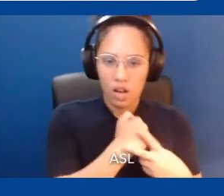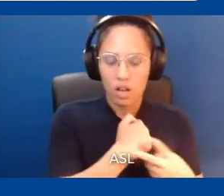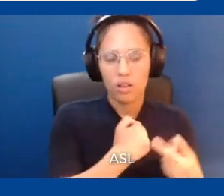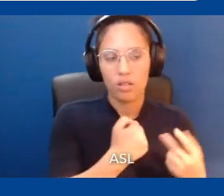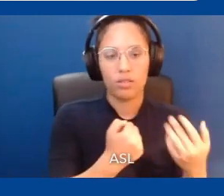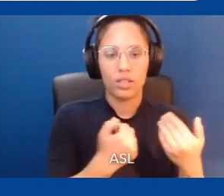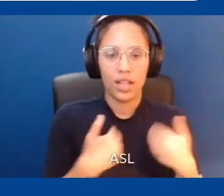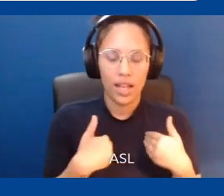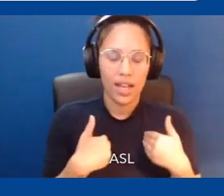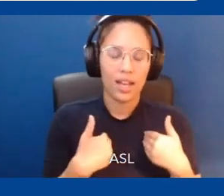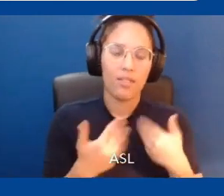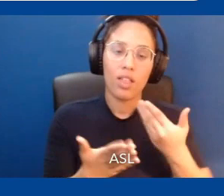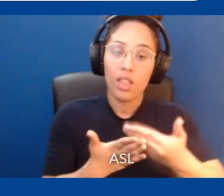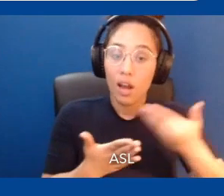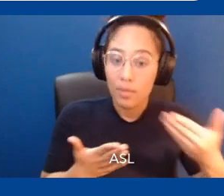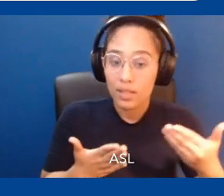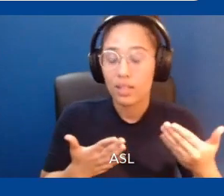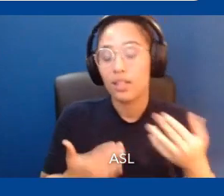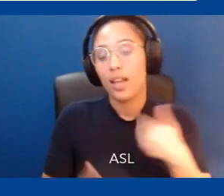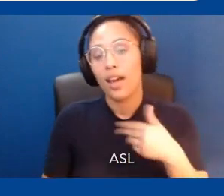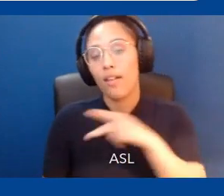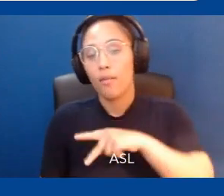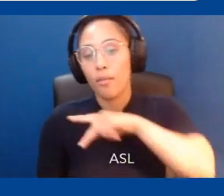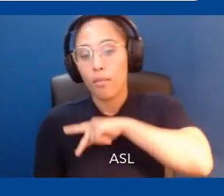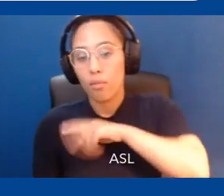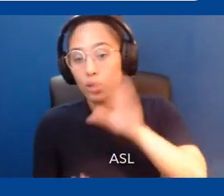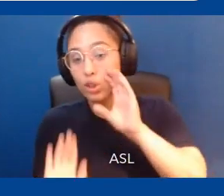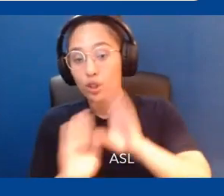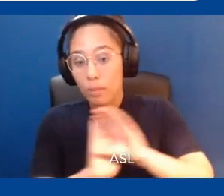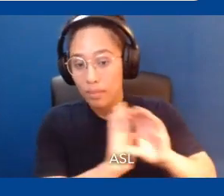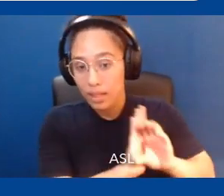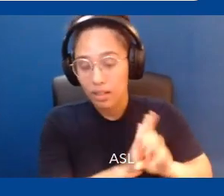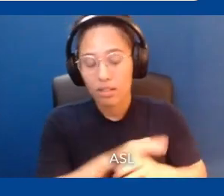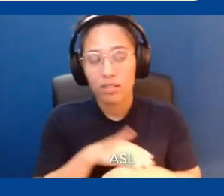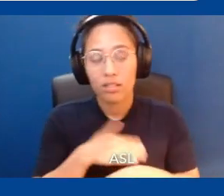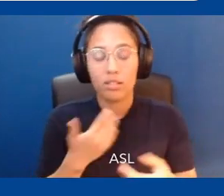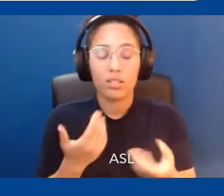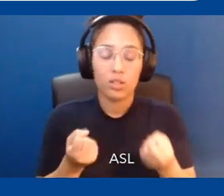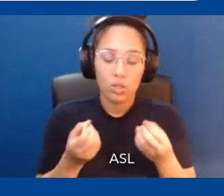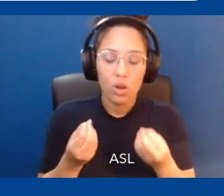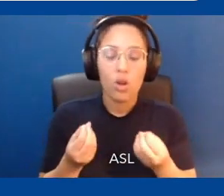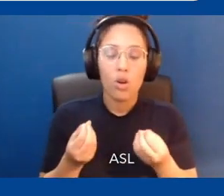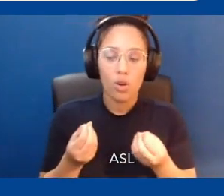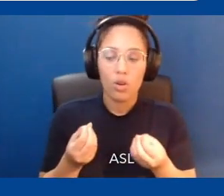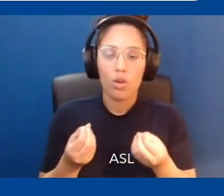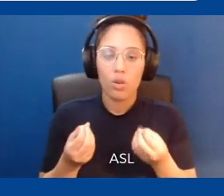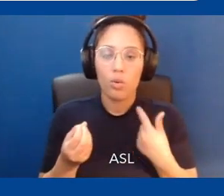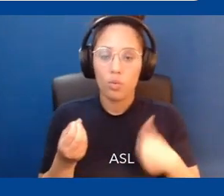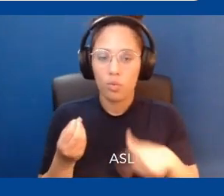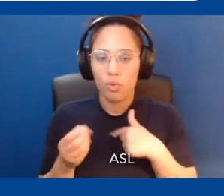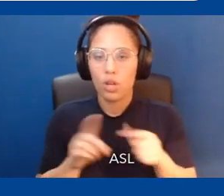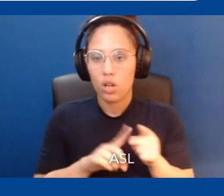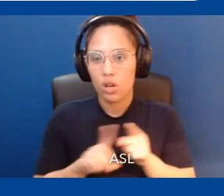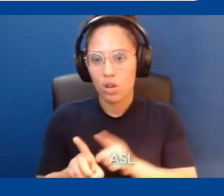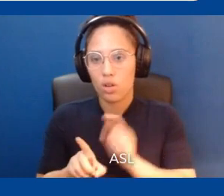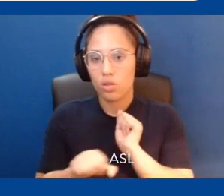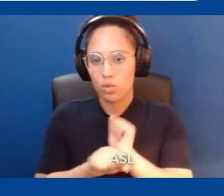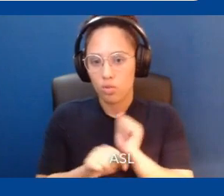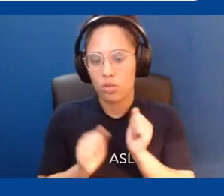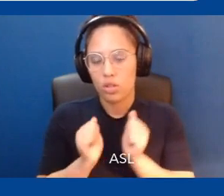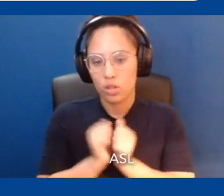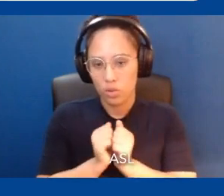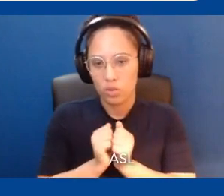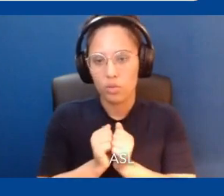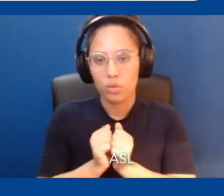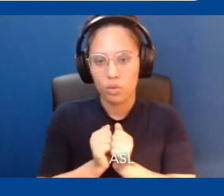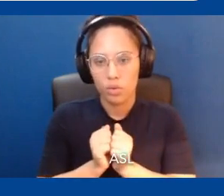pictures, and we are also working with their bodies as part of that archive,